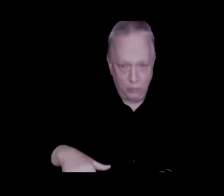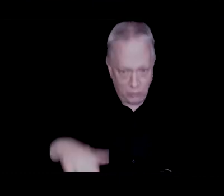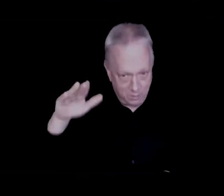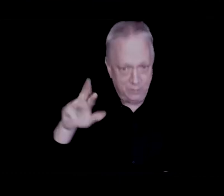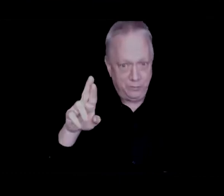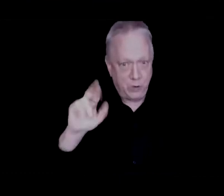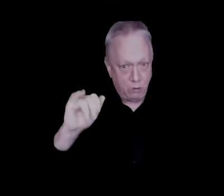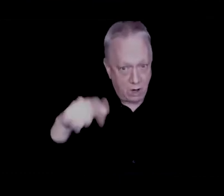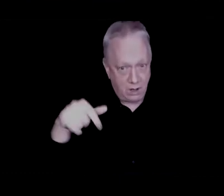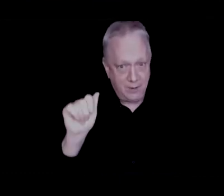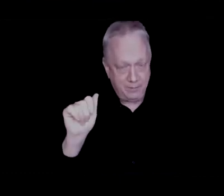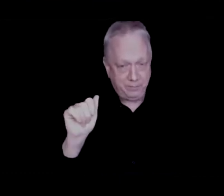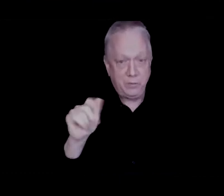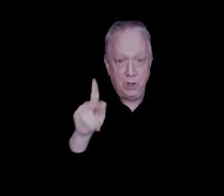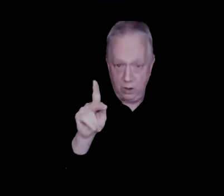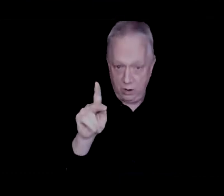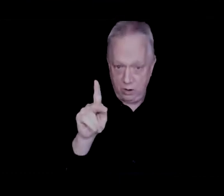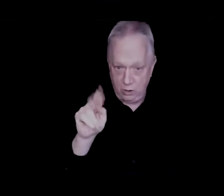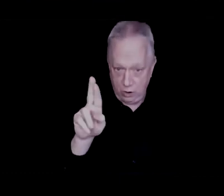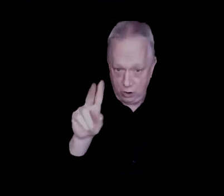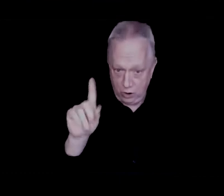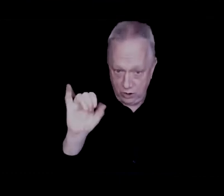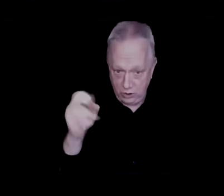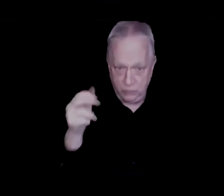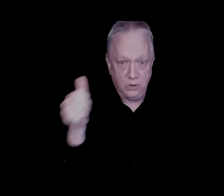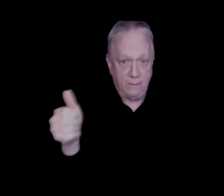is Kurdish,